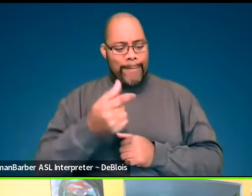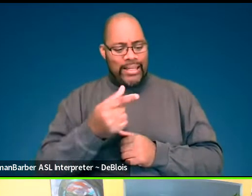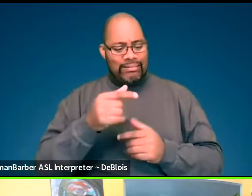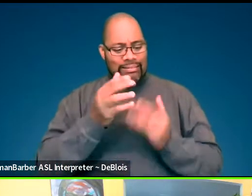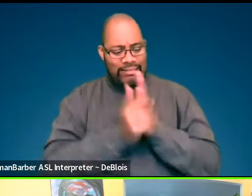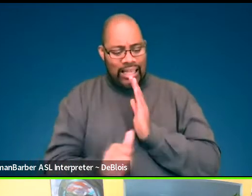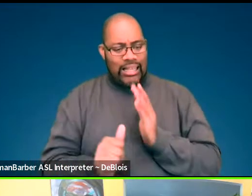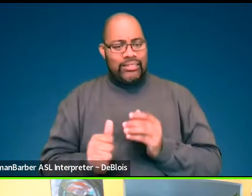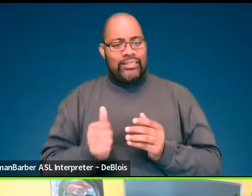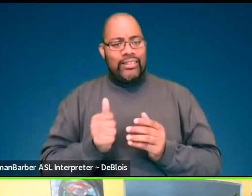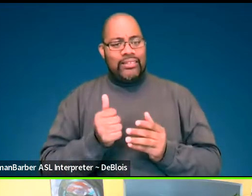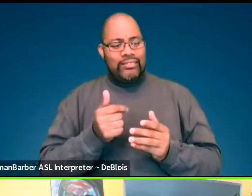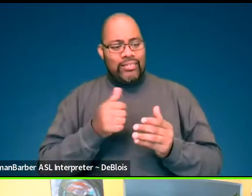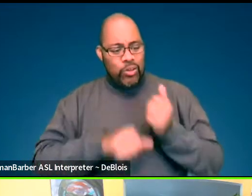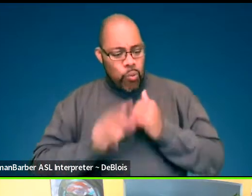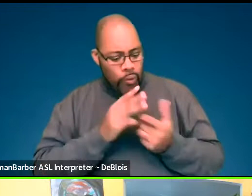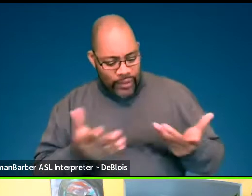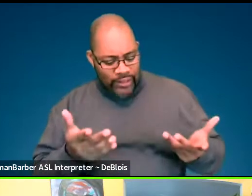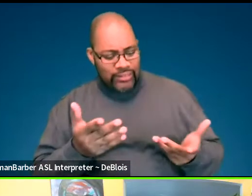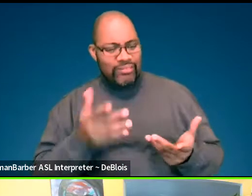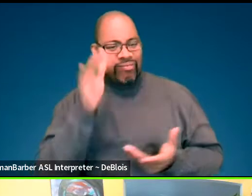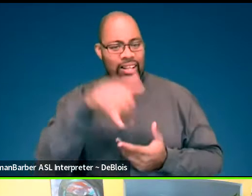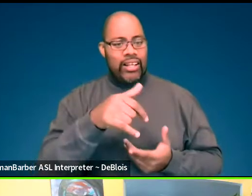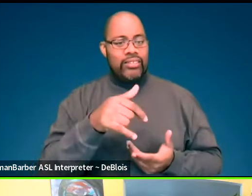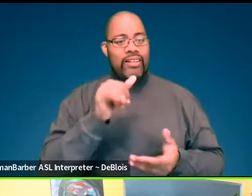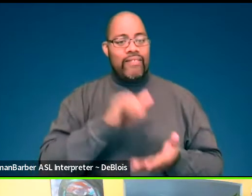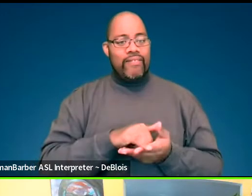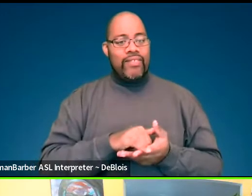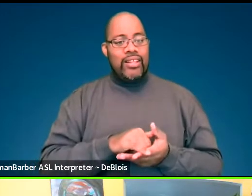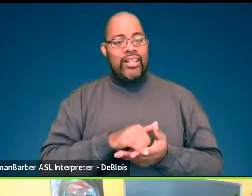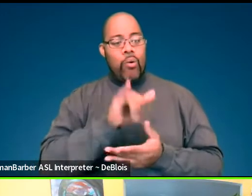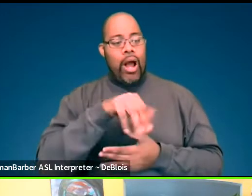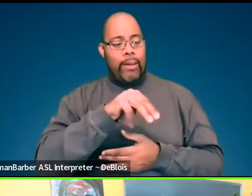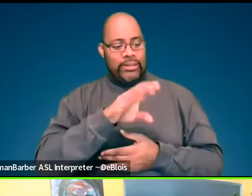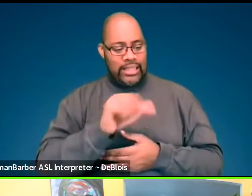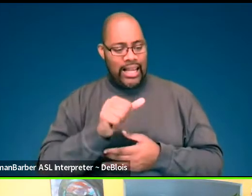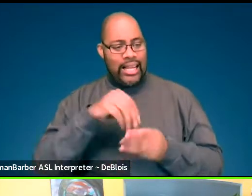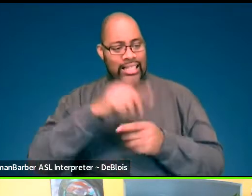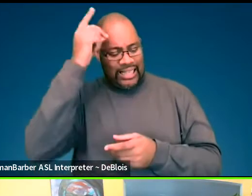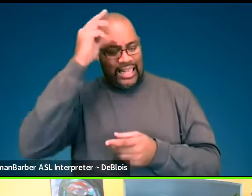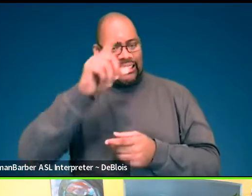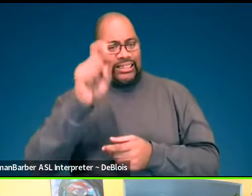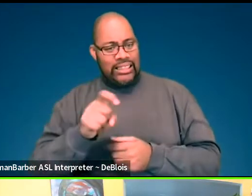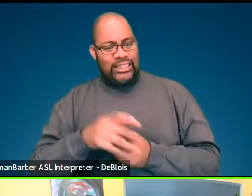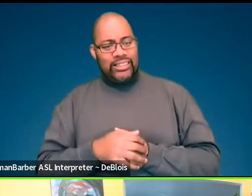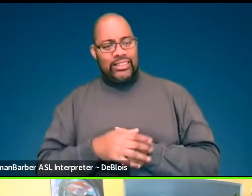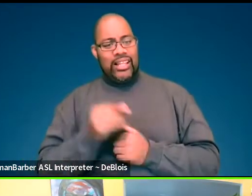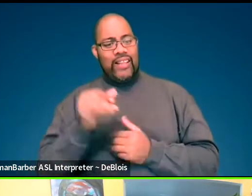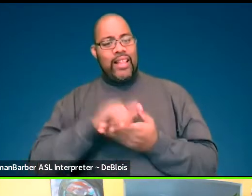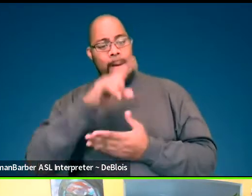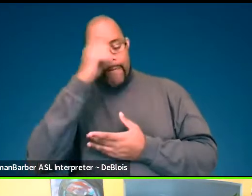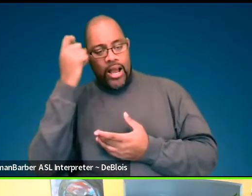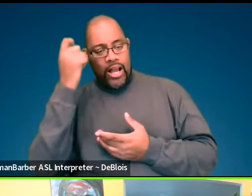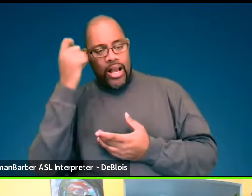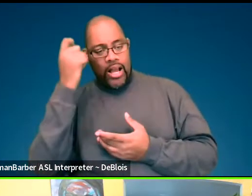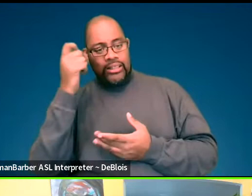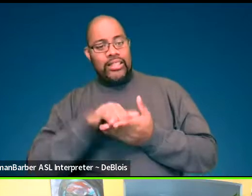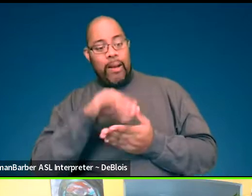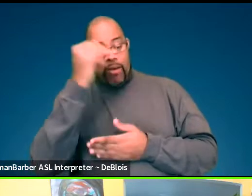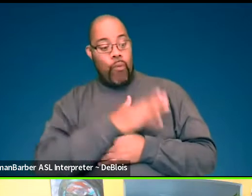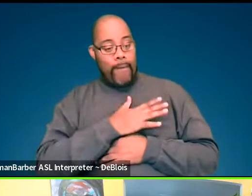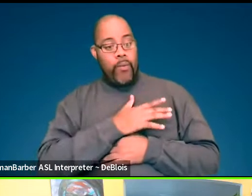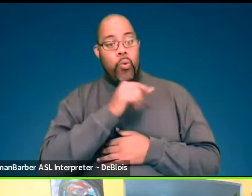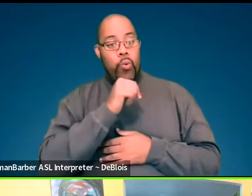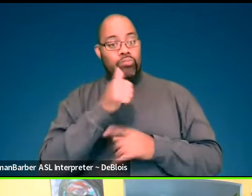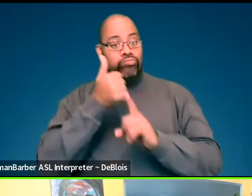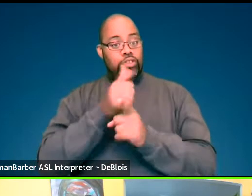under things like that at the local YMCA in Dallas, Texas. And it was because this Black woman who was